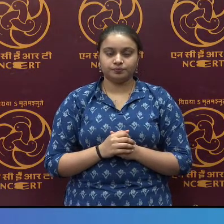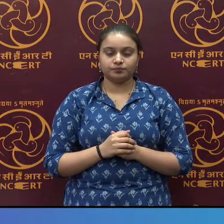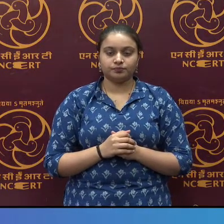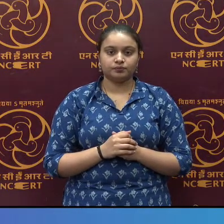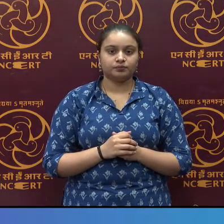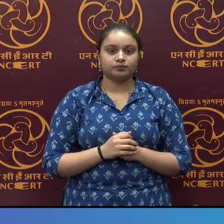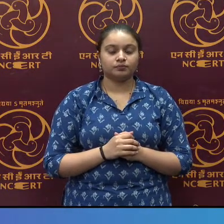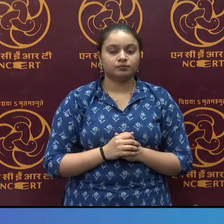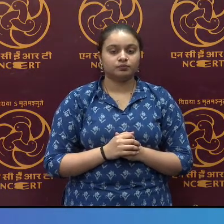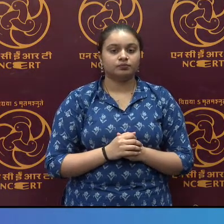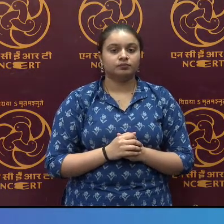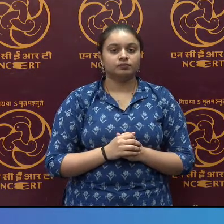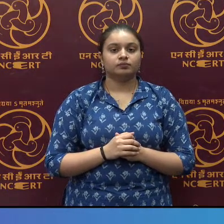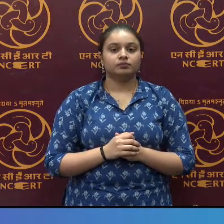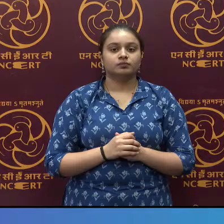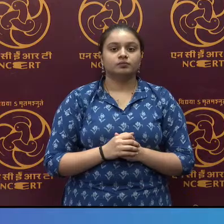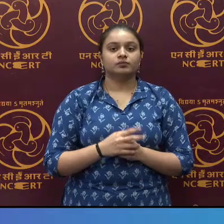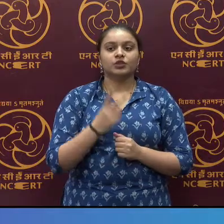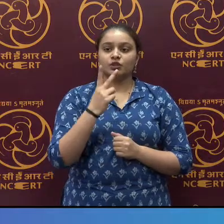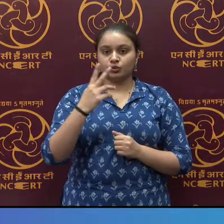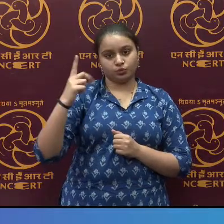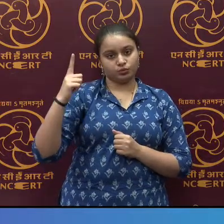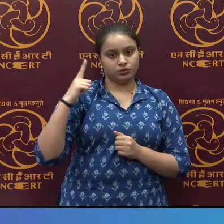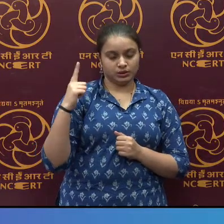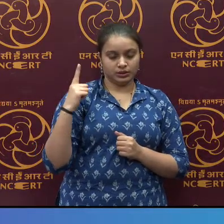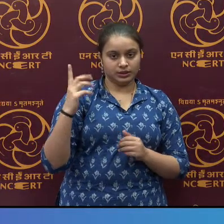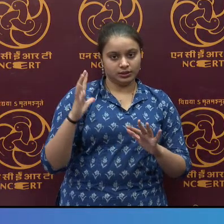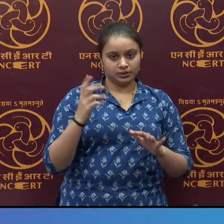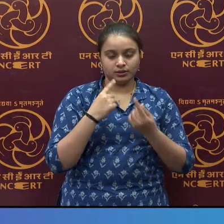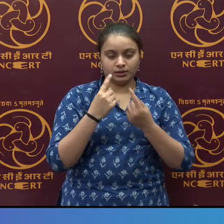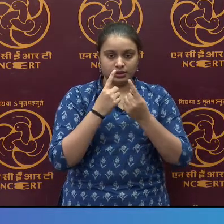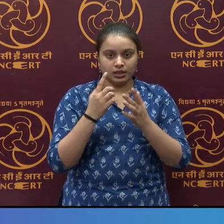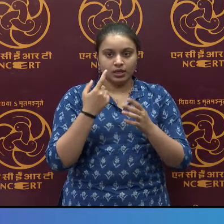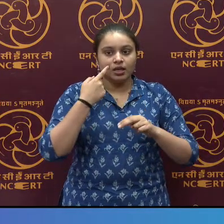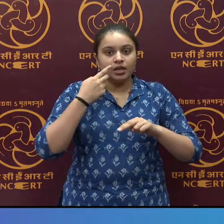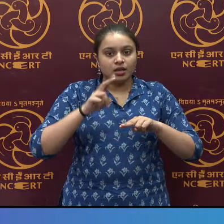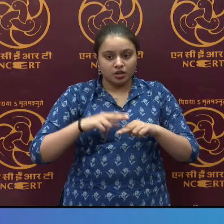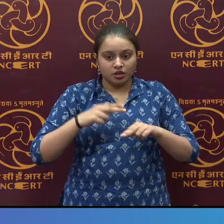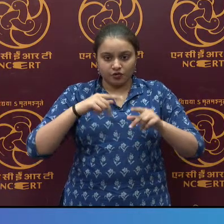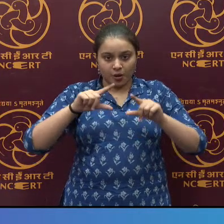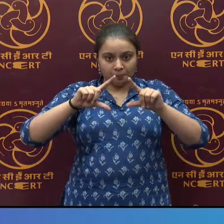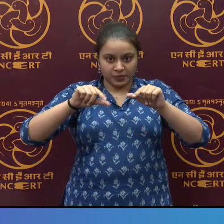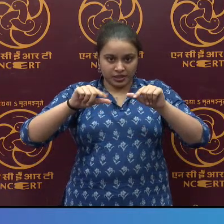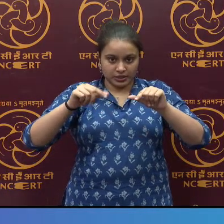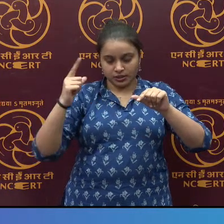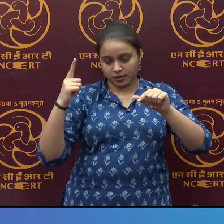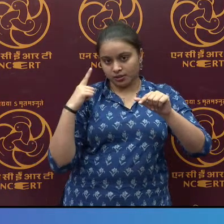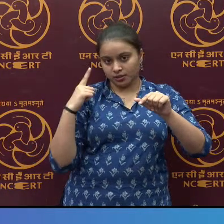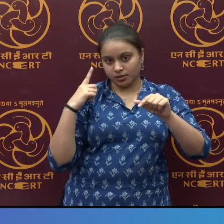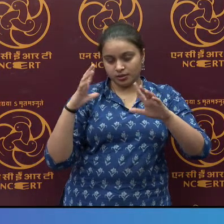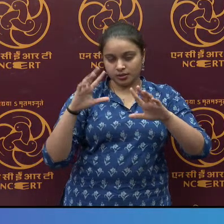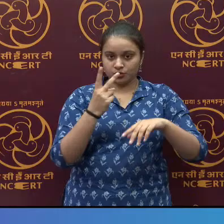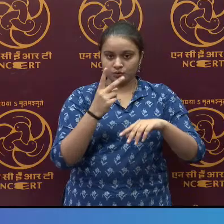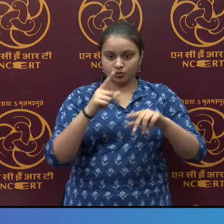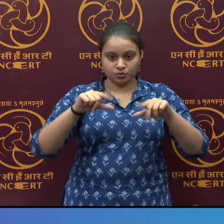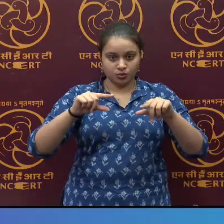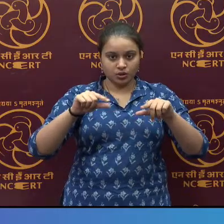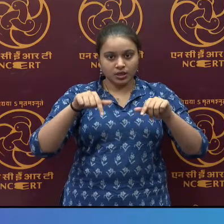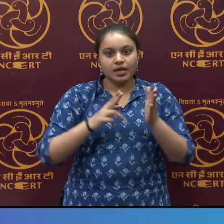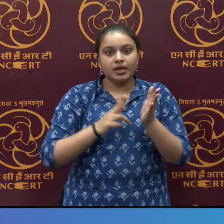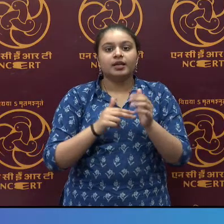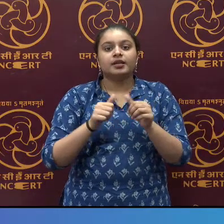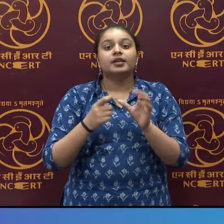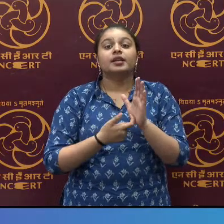between two leaders, right. So, if there is a meeting between two leaders, it would be a narrative